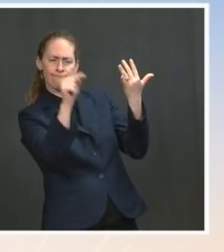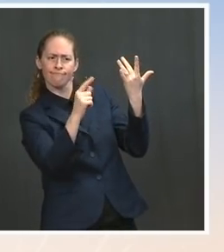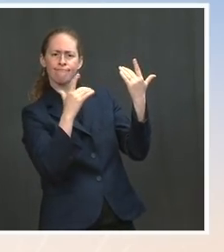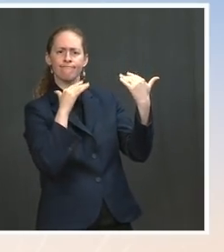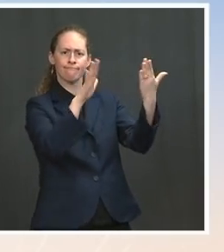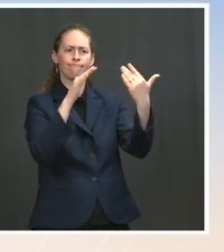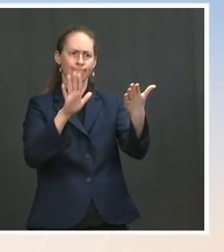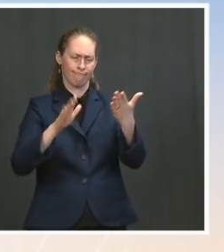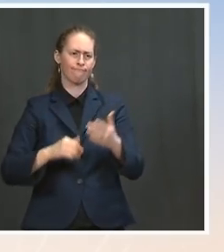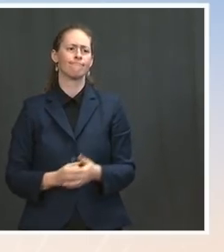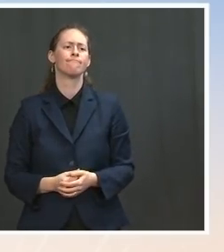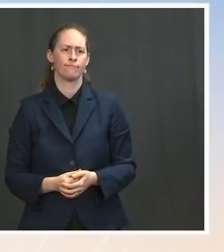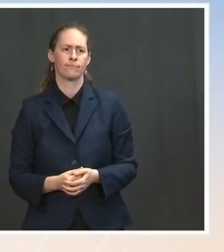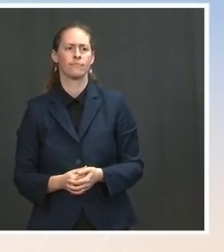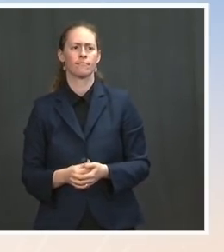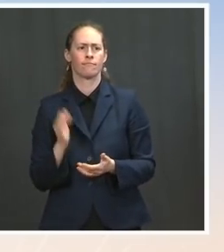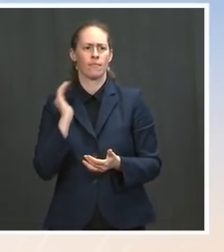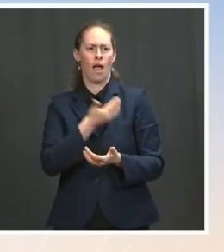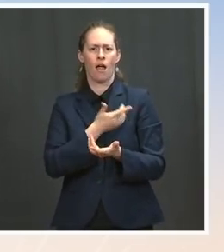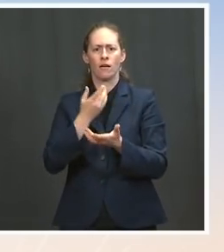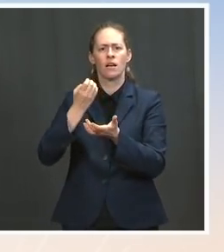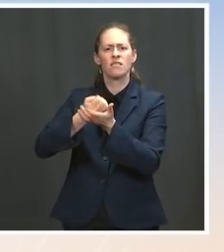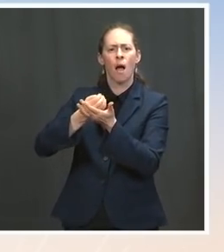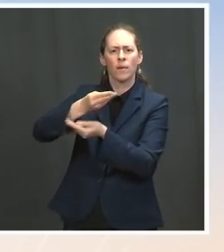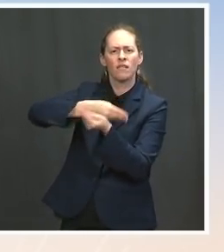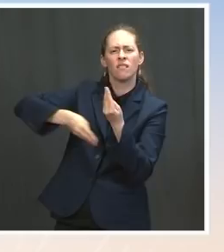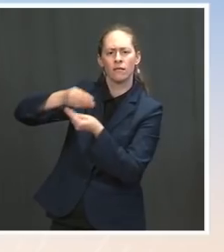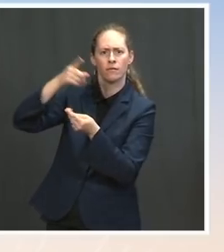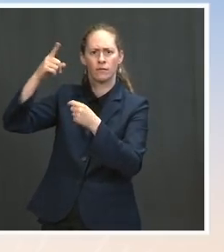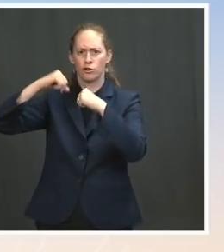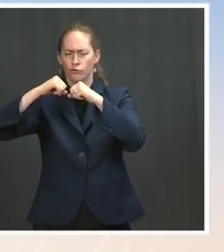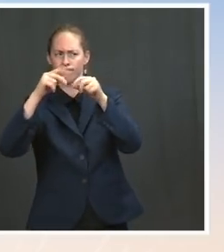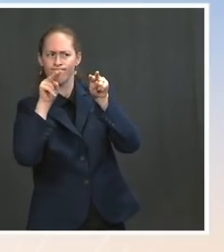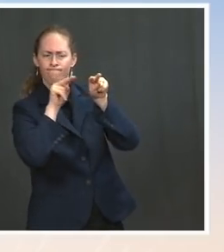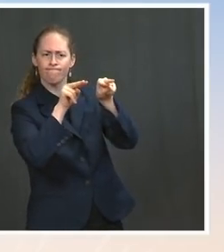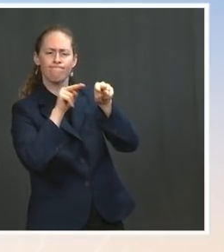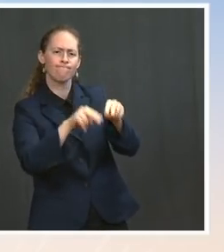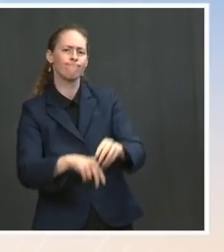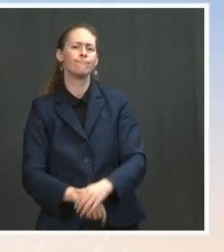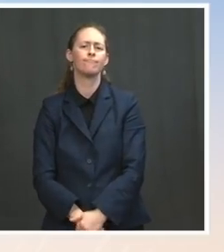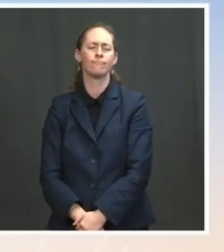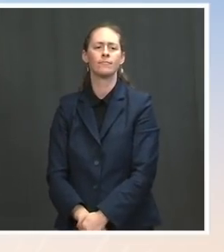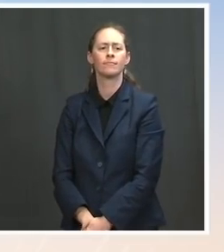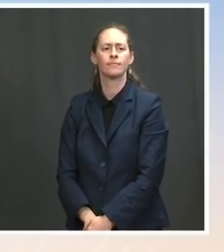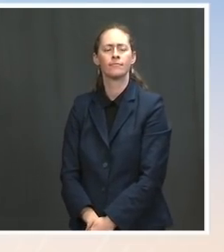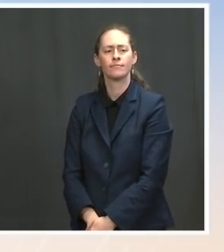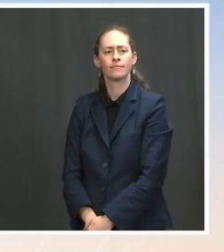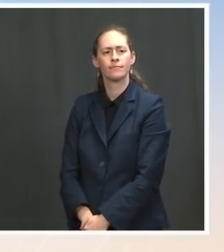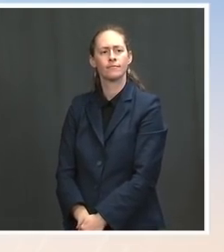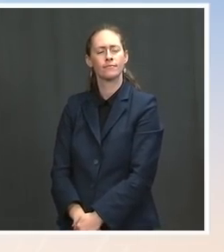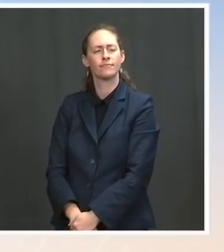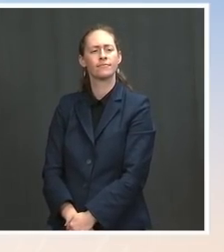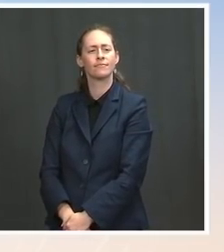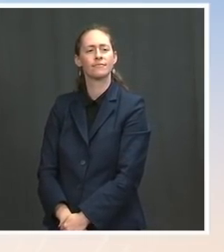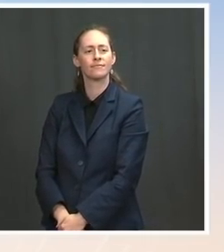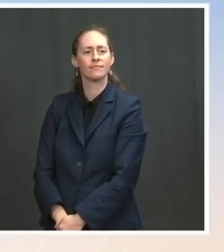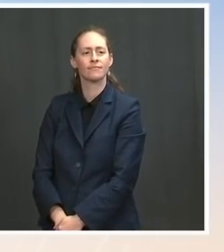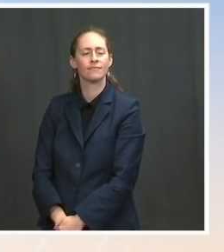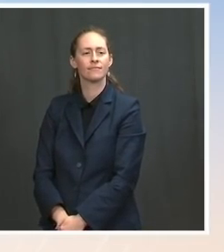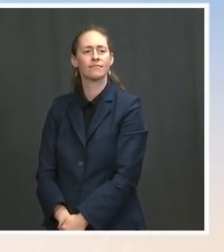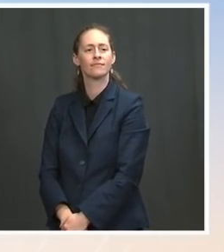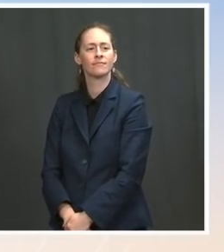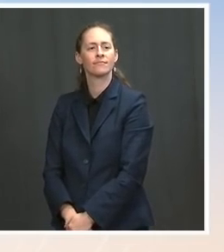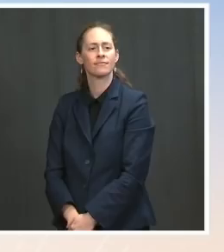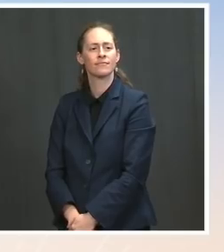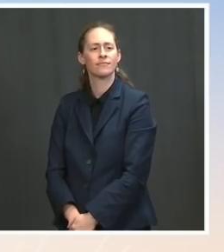the president's comments yesterday, he seemed to call out Manchin and Sinema for, he said, voting more with Republicans than